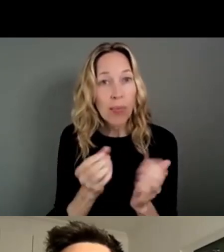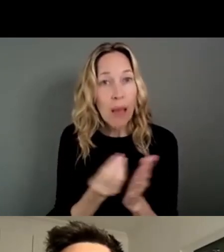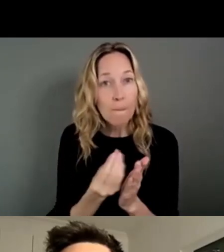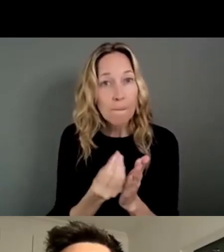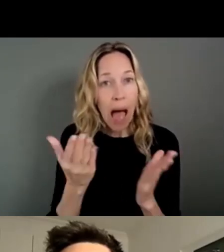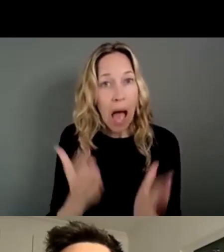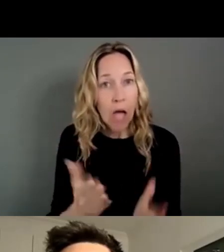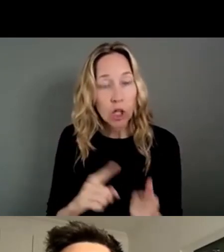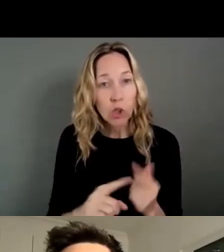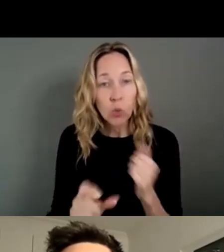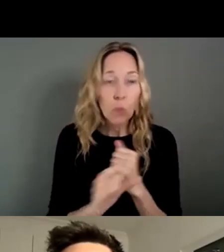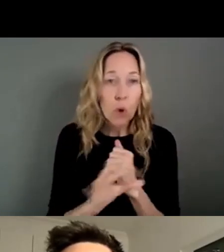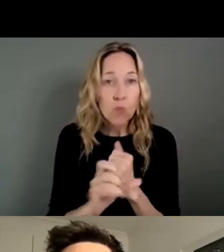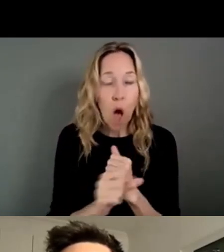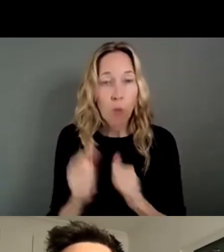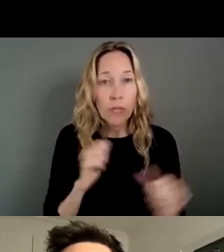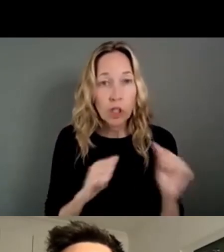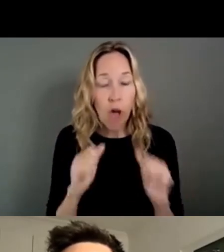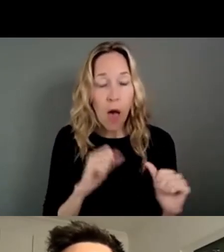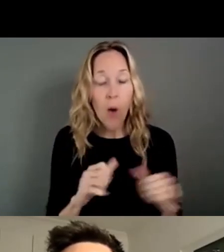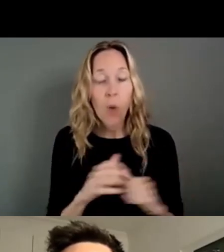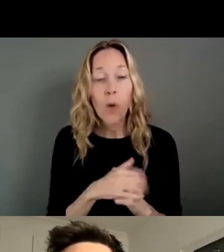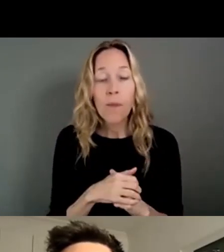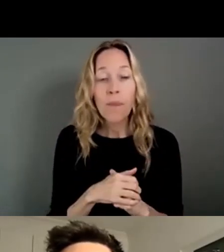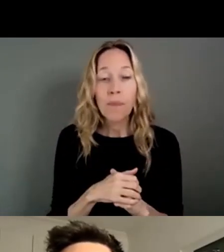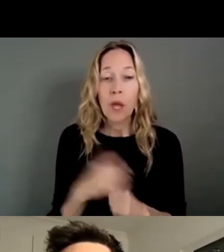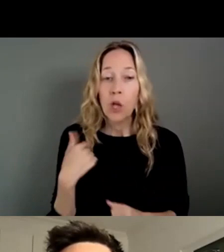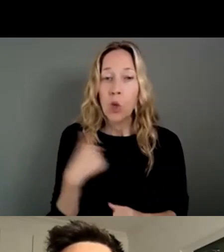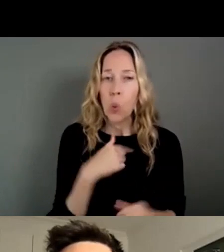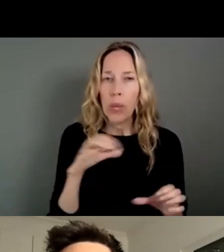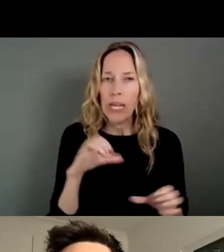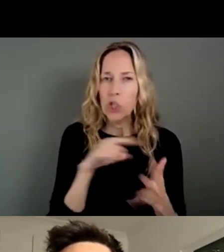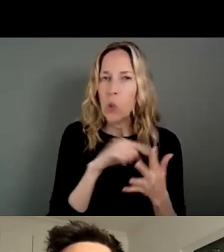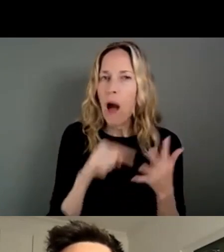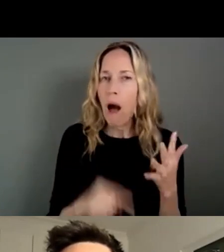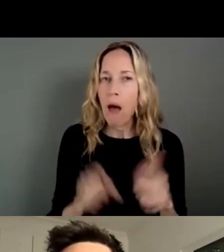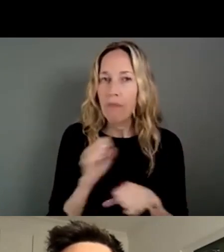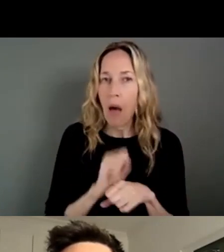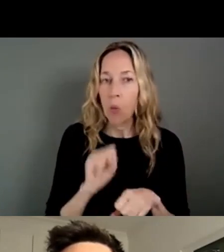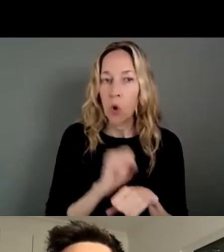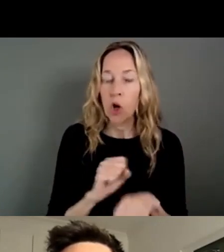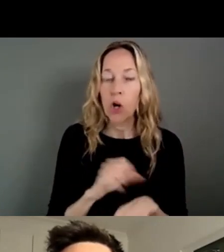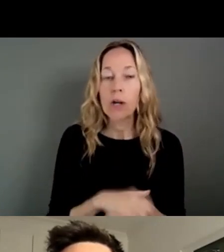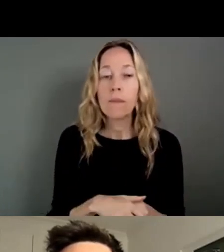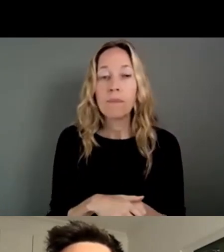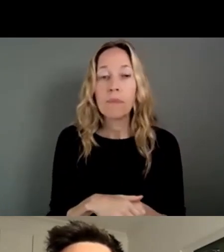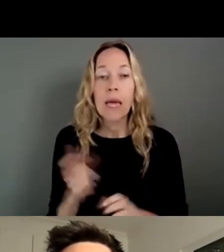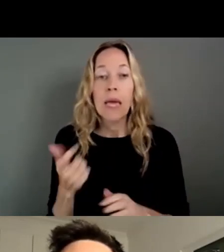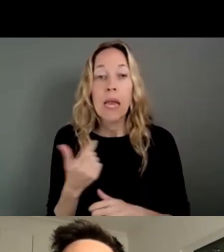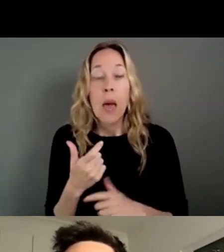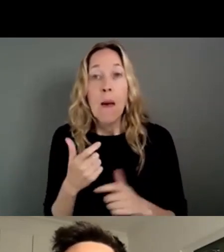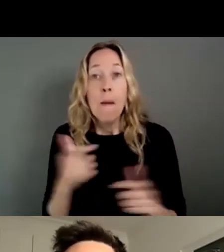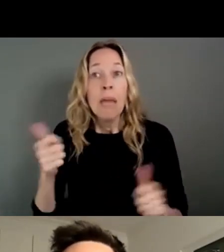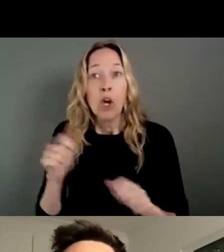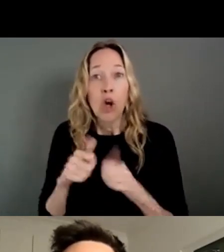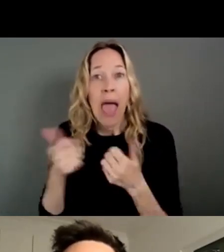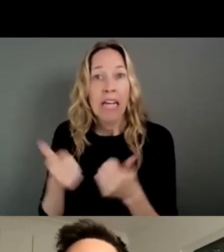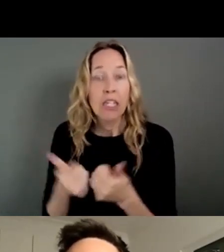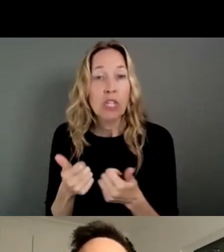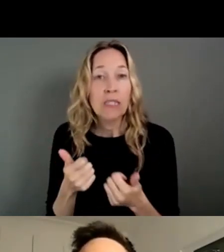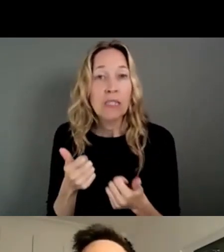actually do and deliver as well. And in the bigger agency, it might just be slapping dates in a book. Right.